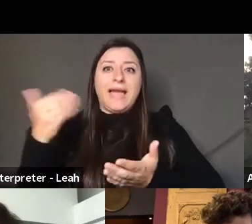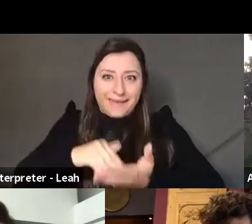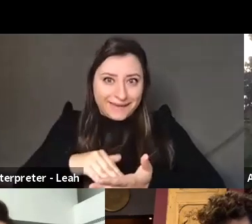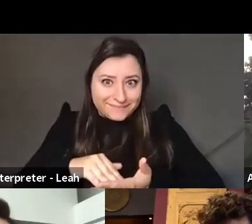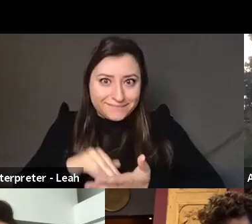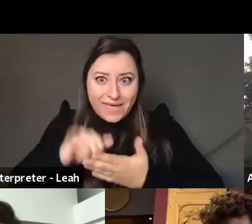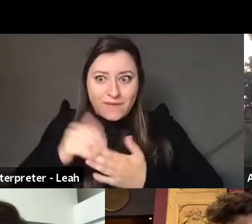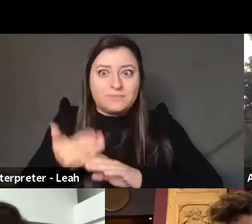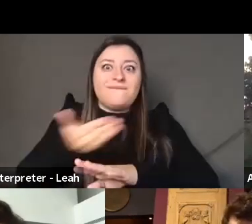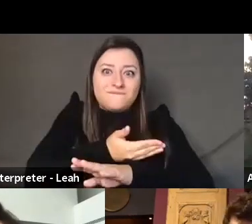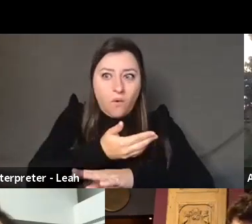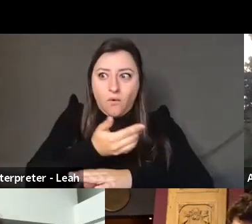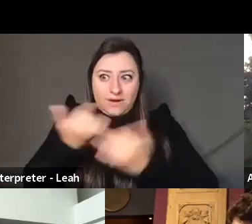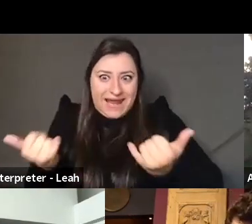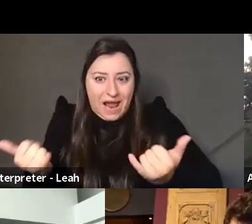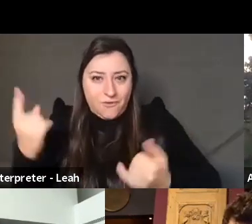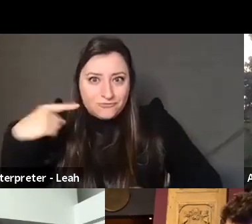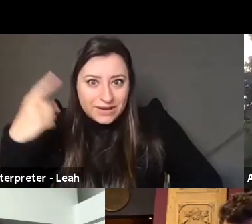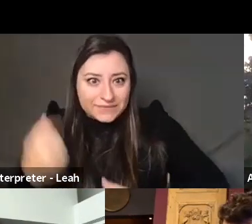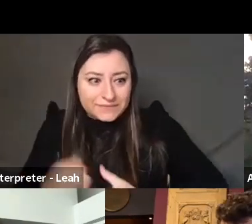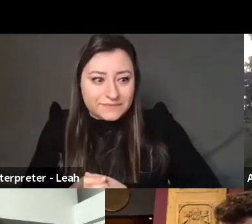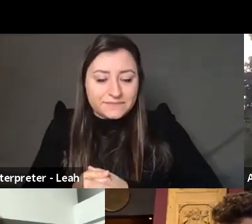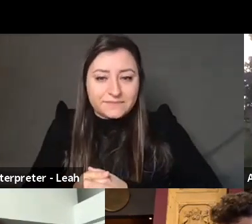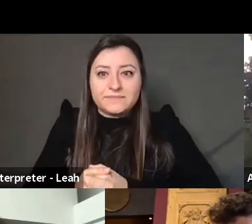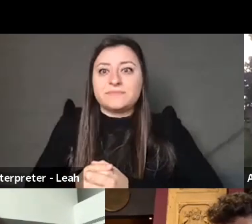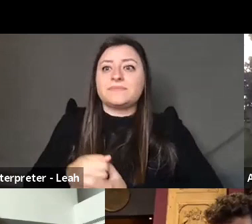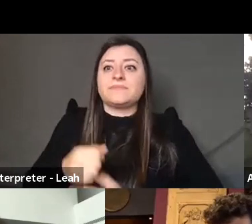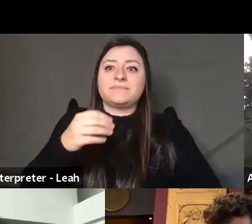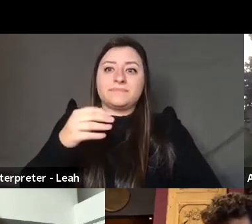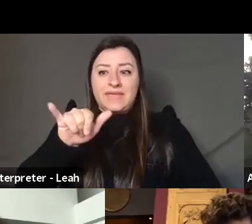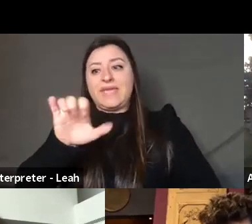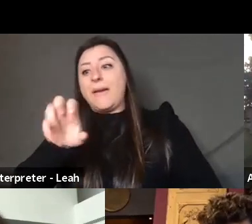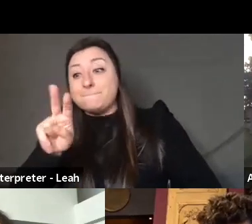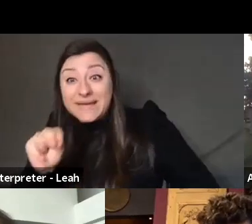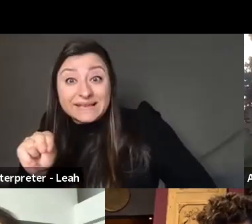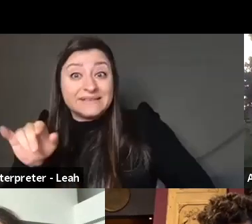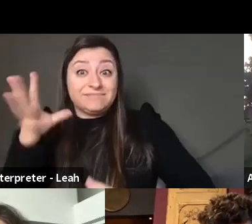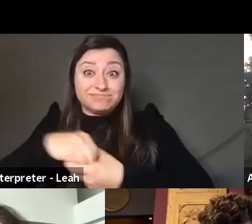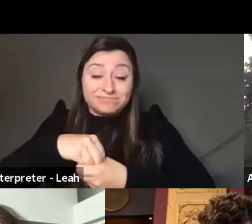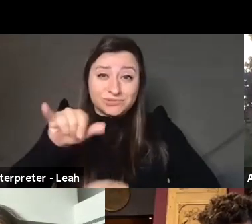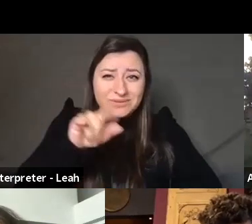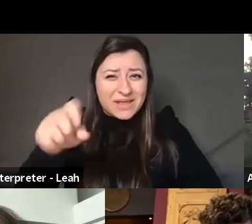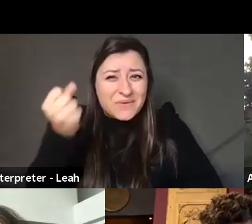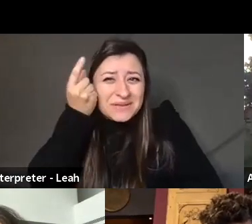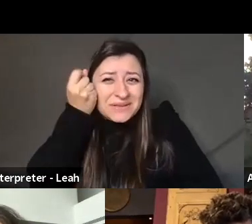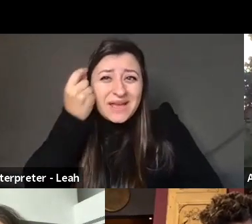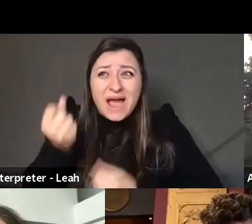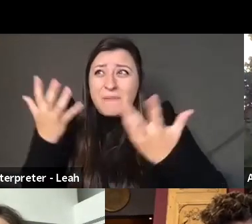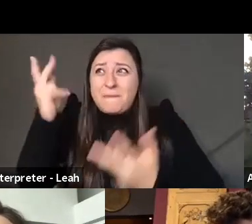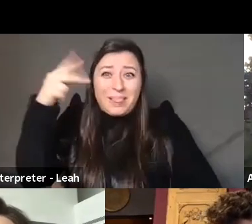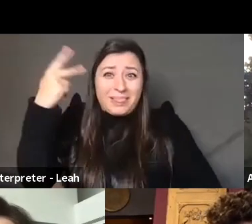madness that we're currently living in. Behind, by the way, Haiti, Nigeria, and Yemen, respectively. Can you fathom how much of a